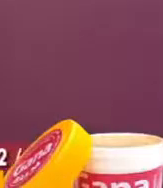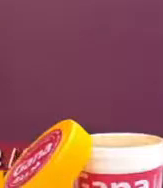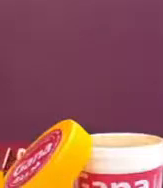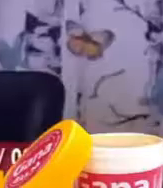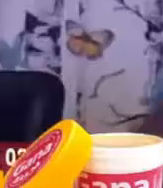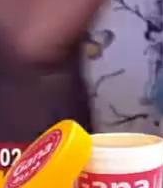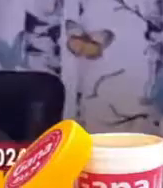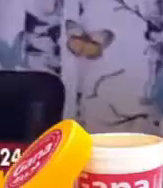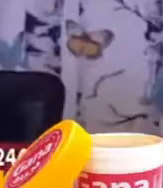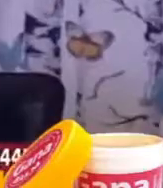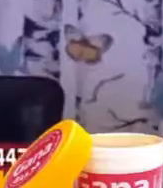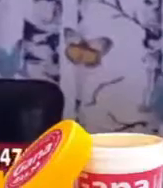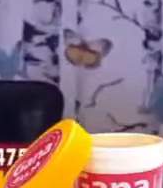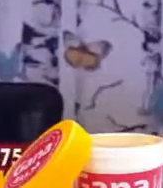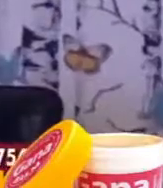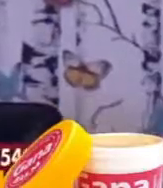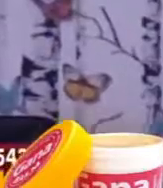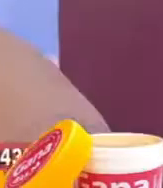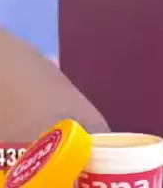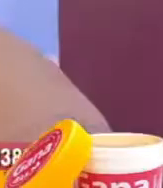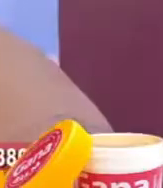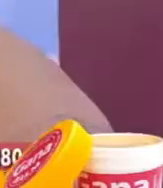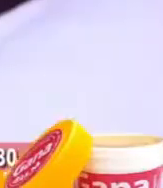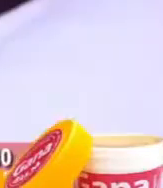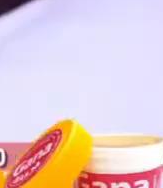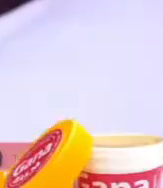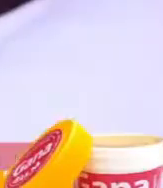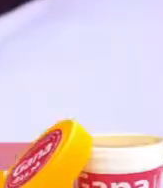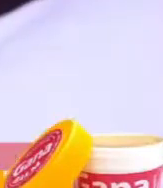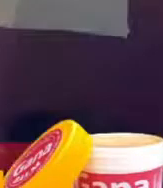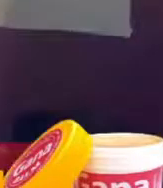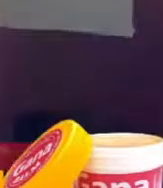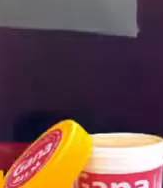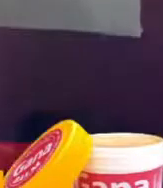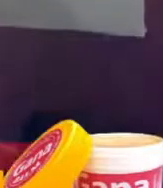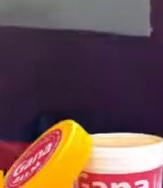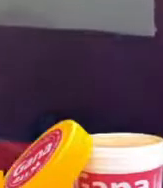What are you doing? I'm about hospital.